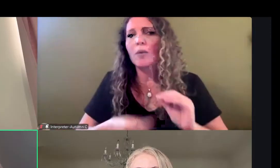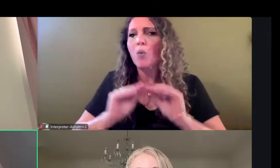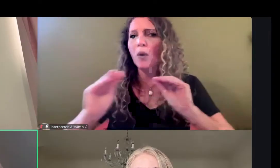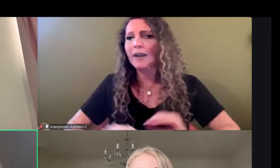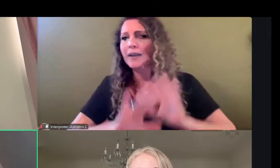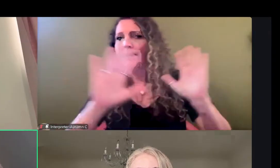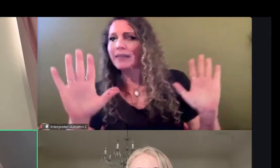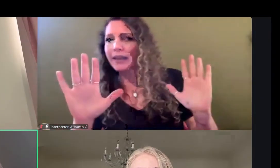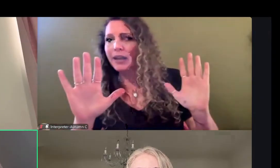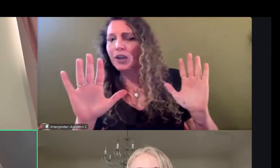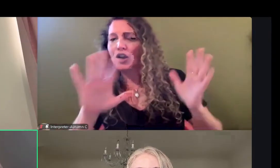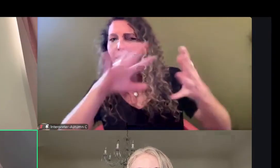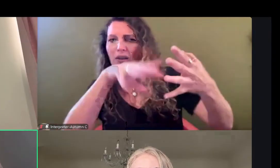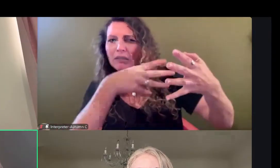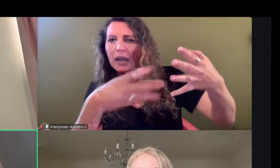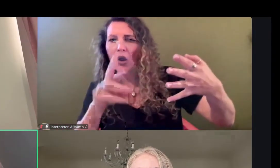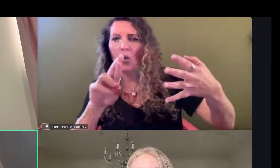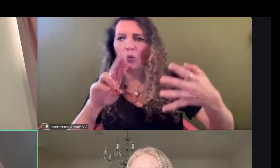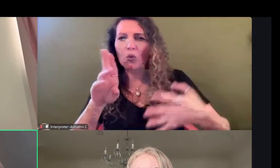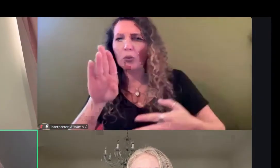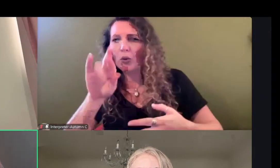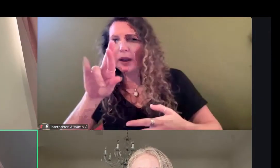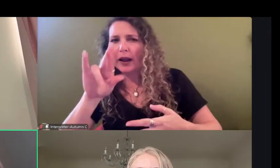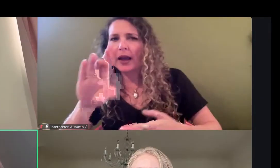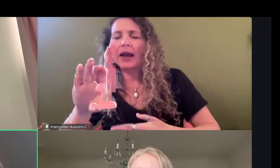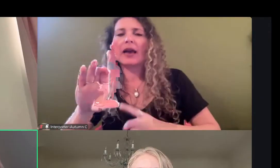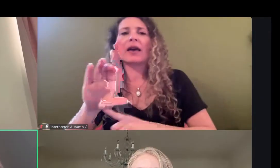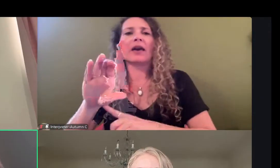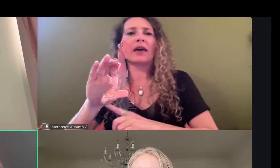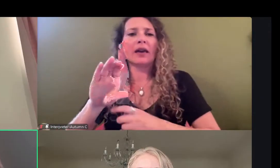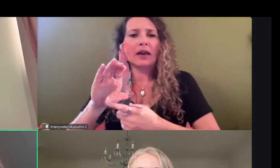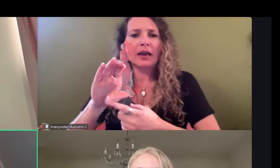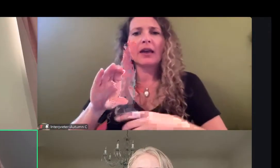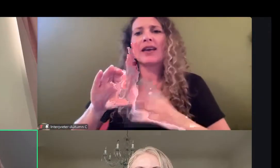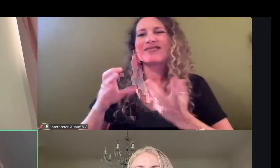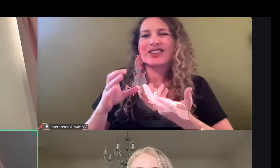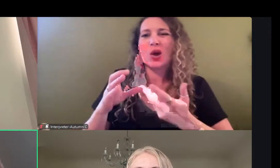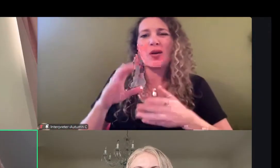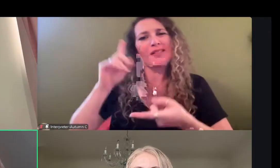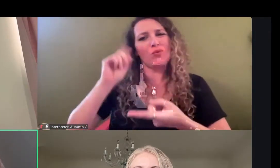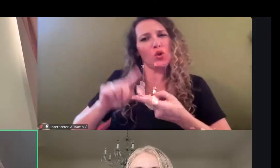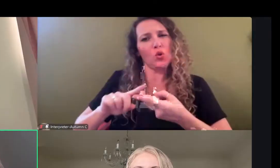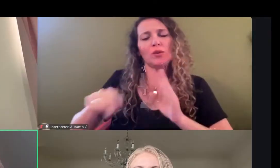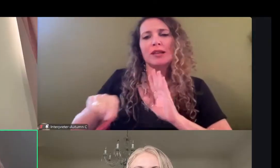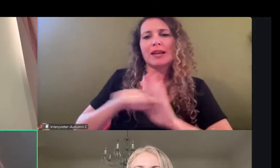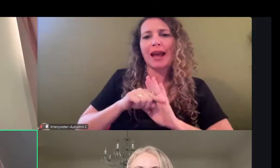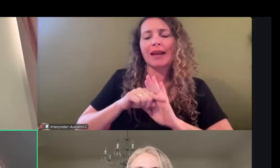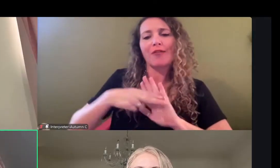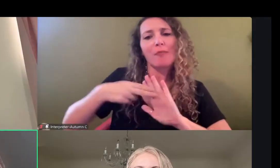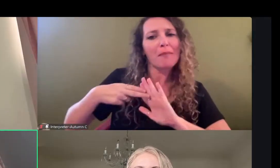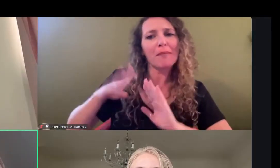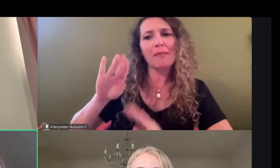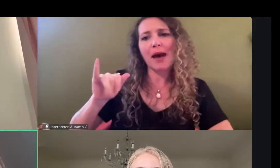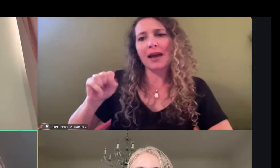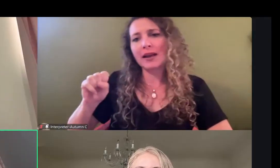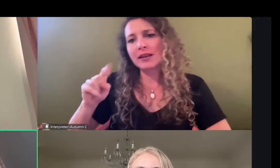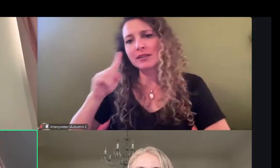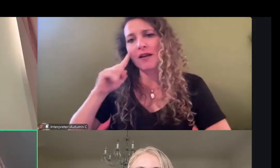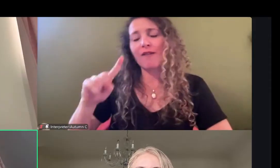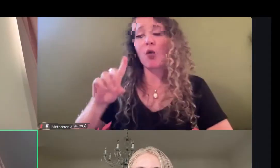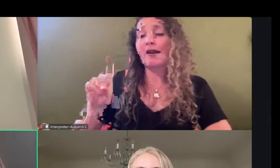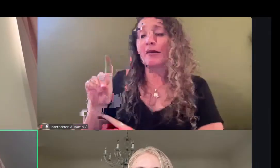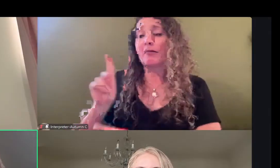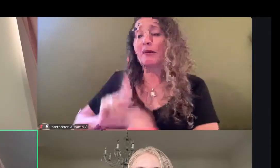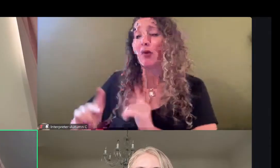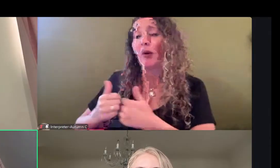that have less subjectivity and are less subjective to negative bias towards disabilities are things that can be done, and they